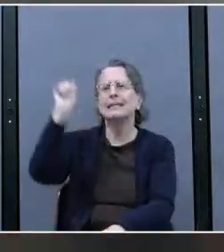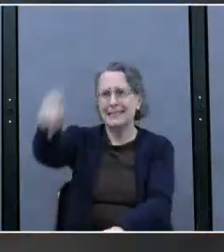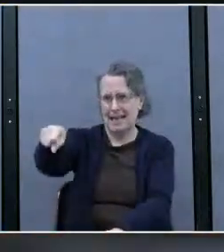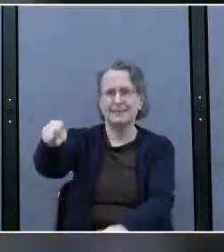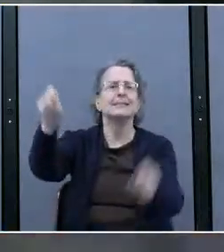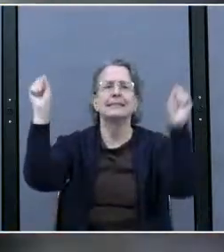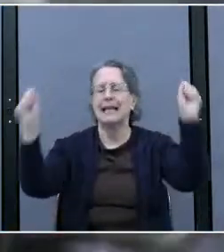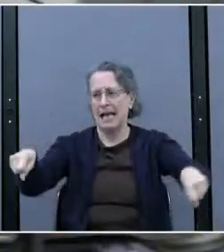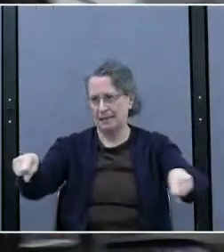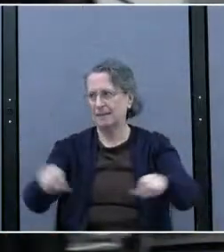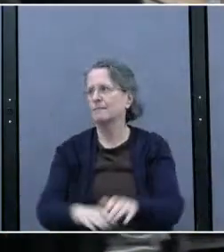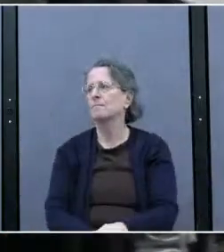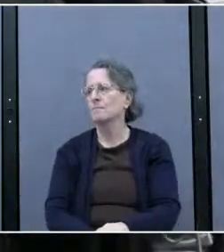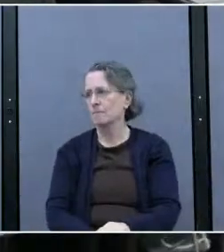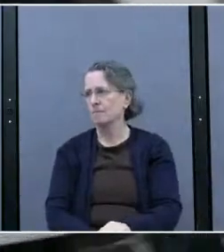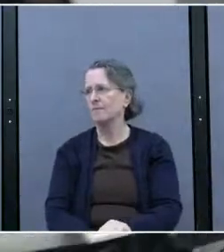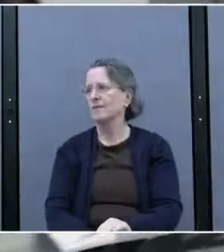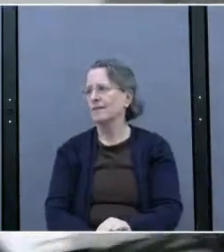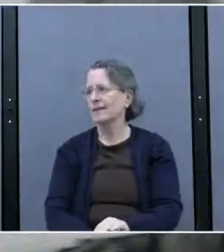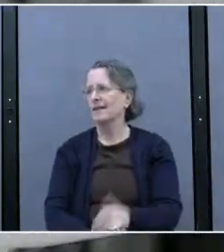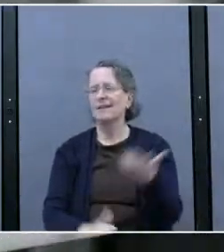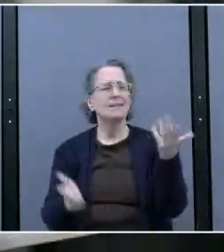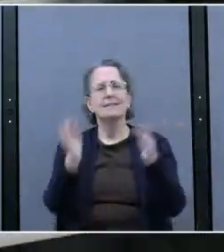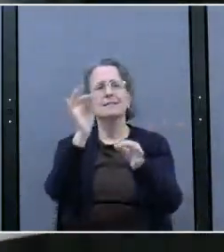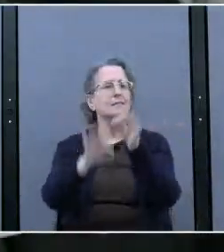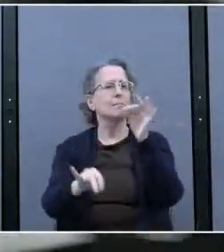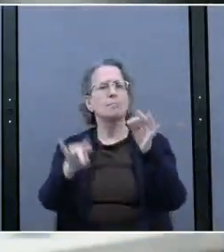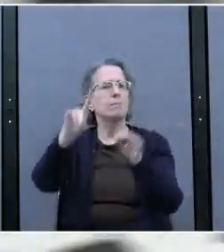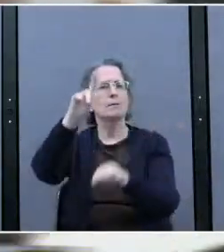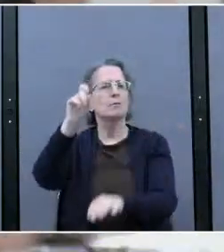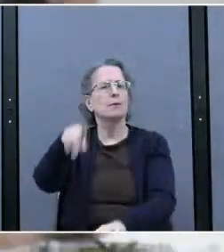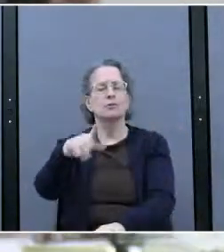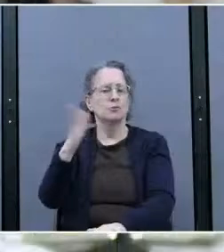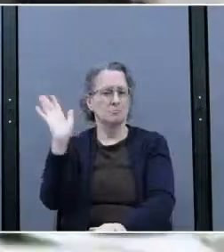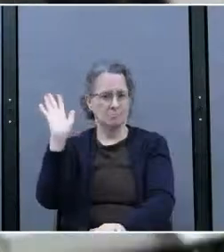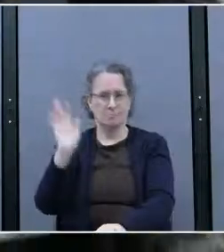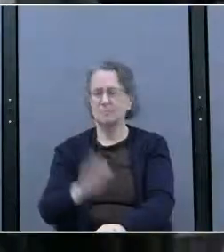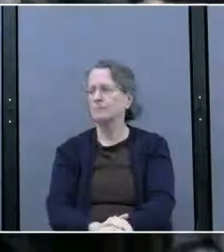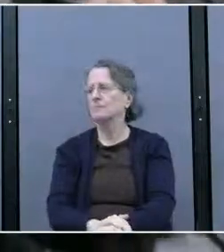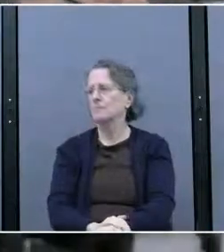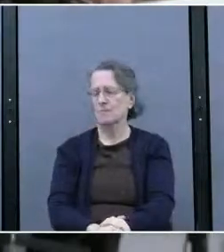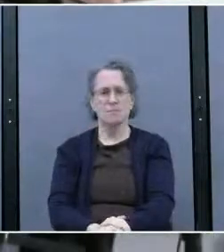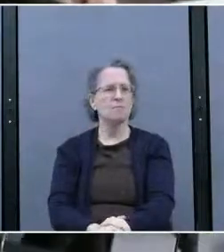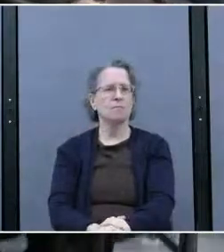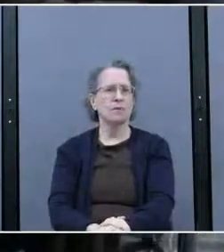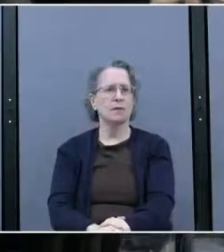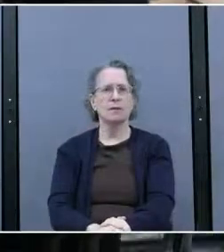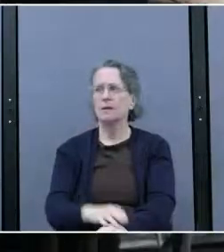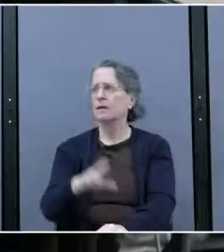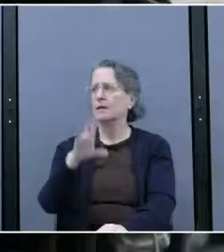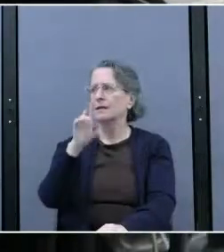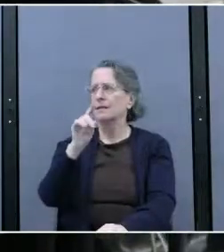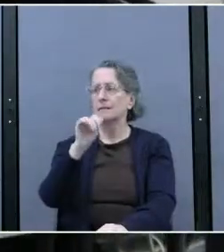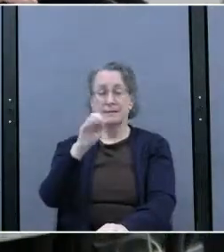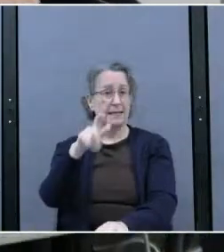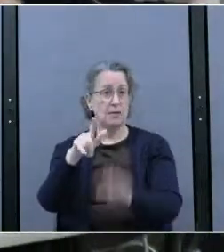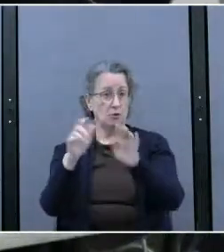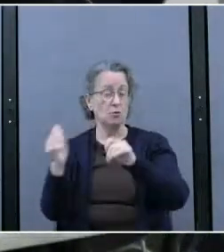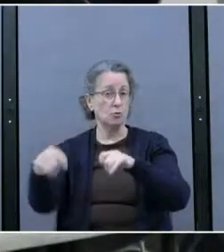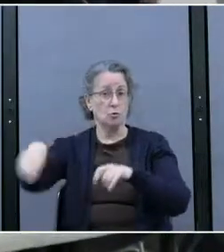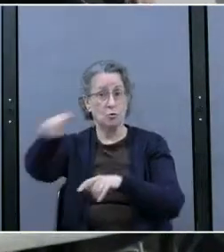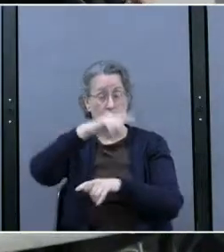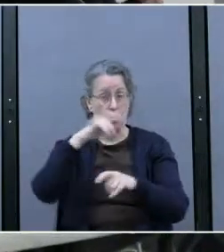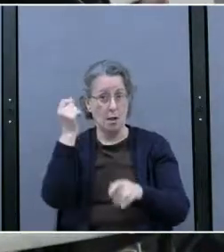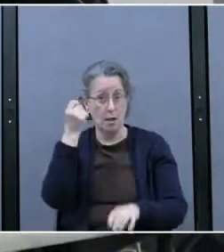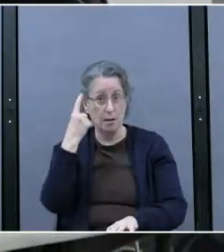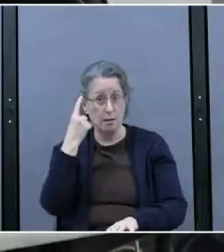like layperson's terms? Yeah. No, I'm not asking that. I'm saying like, can everyone in this room understand what you're what getting that's at